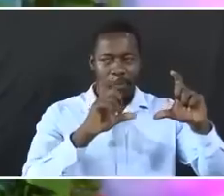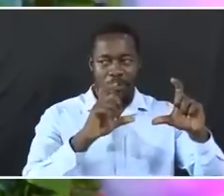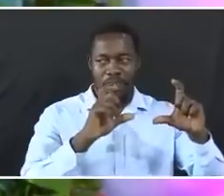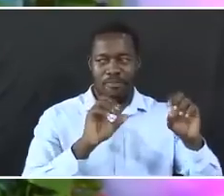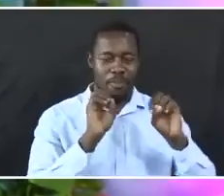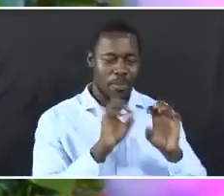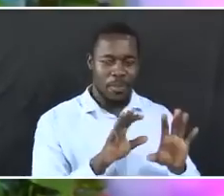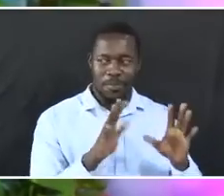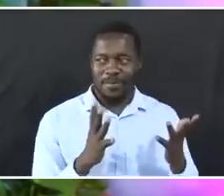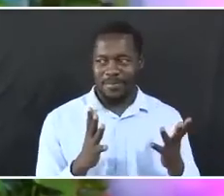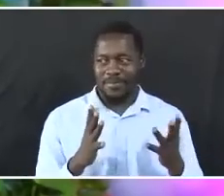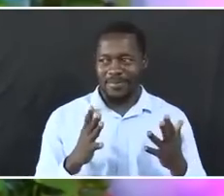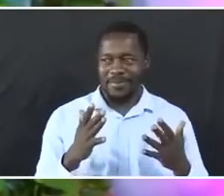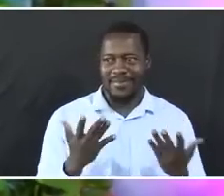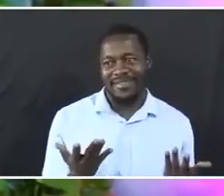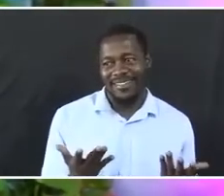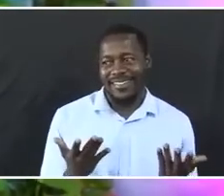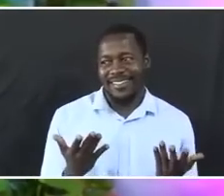Deep down.